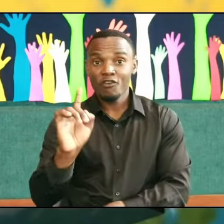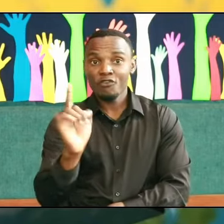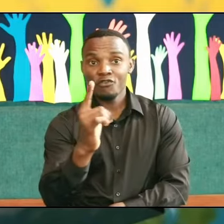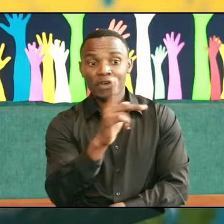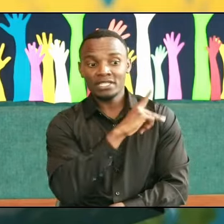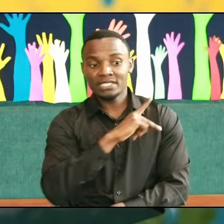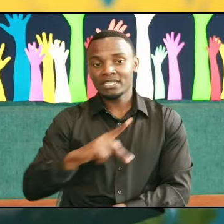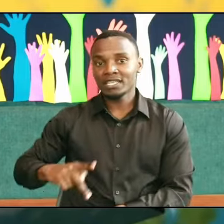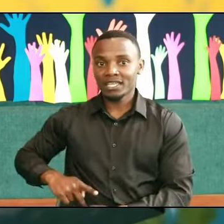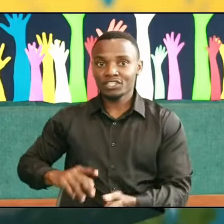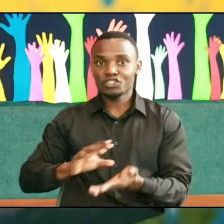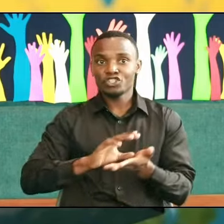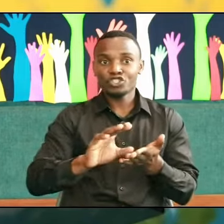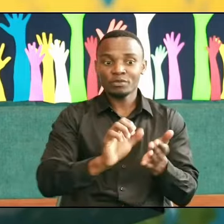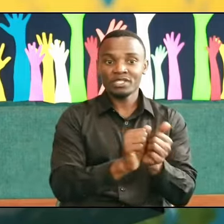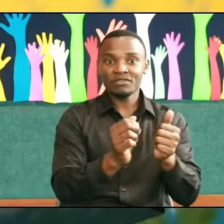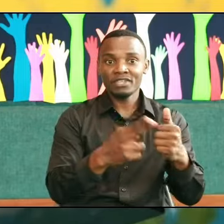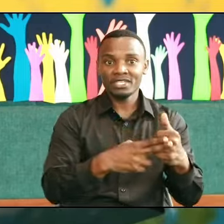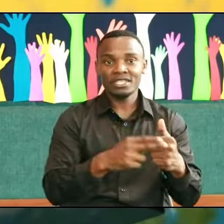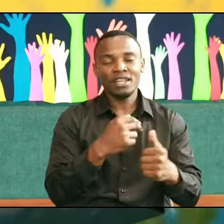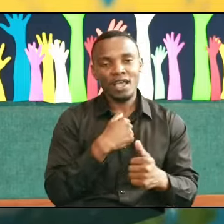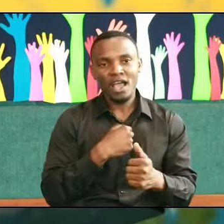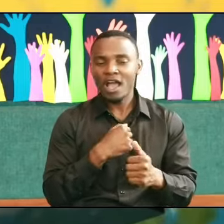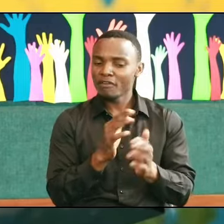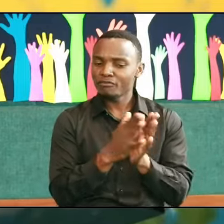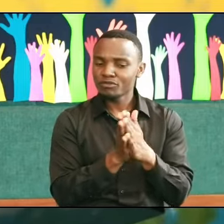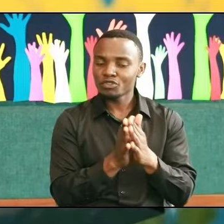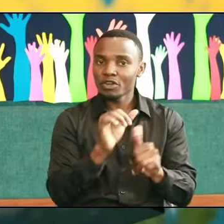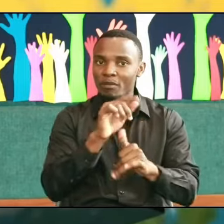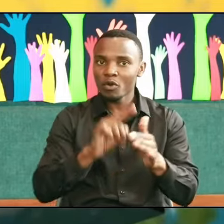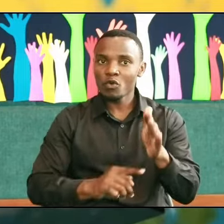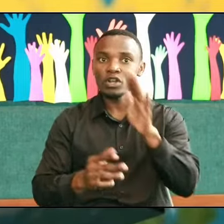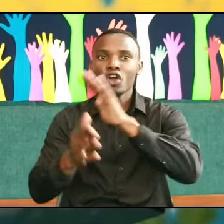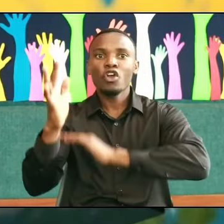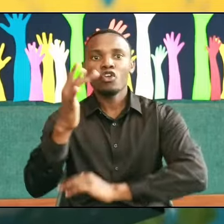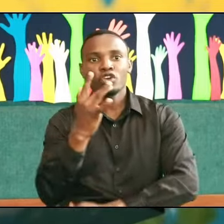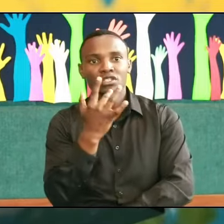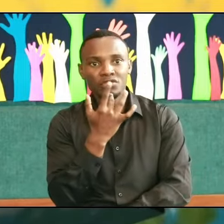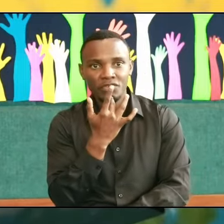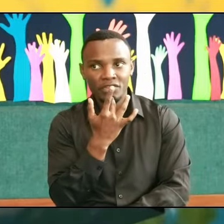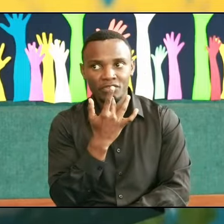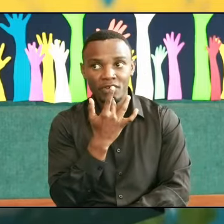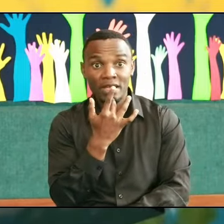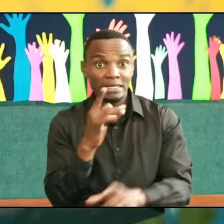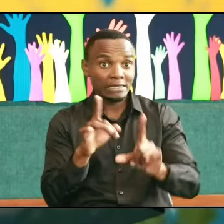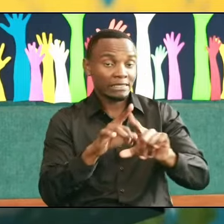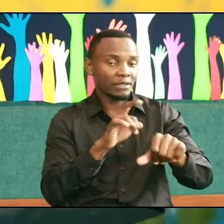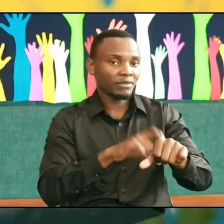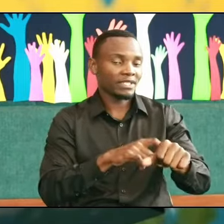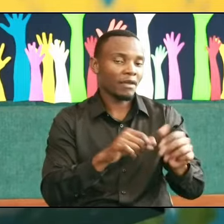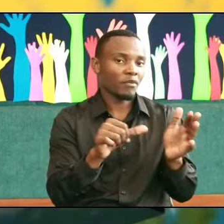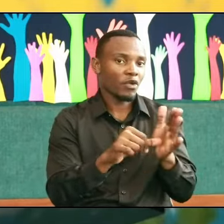chapter 17, we see a clear story of the favor of God even in trouble.